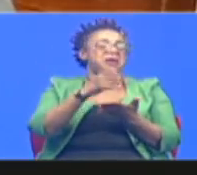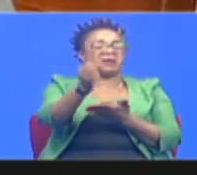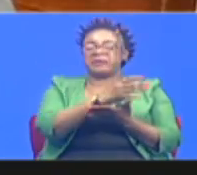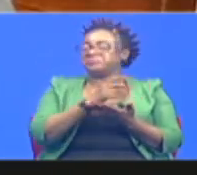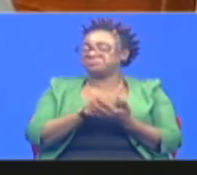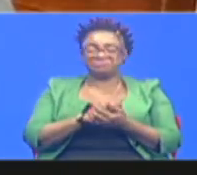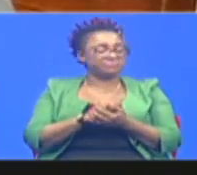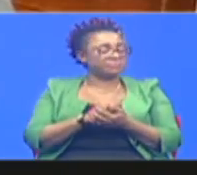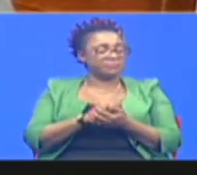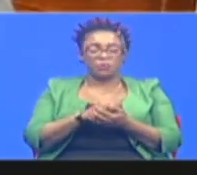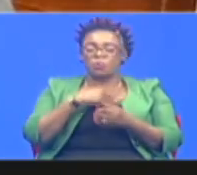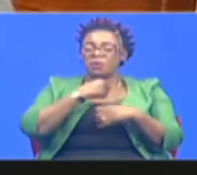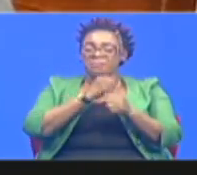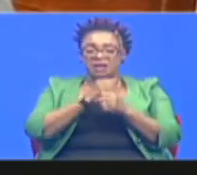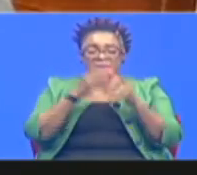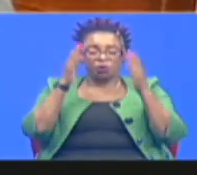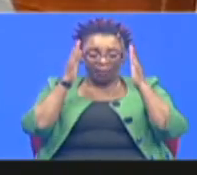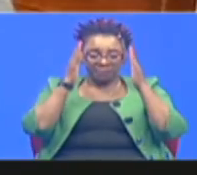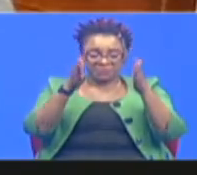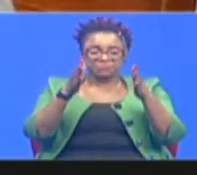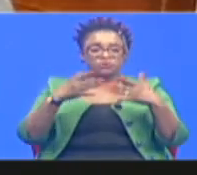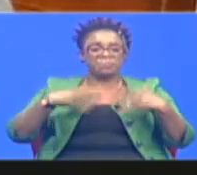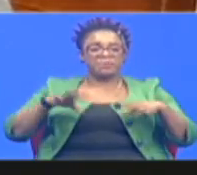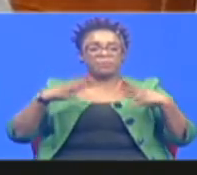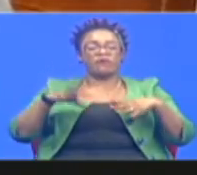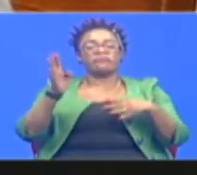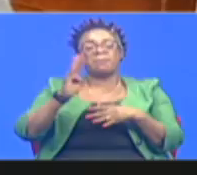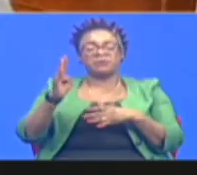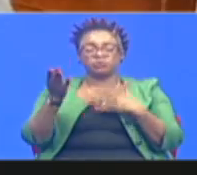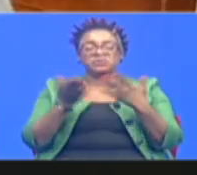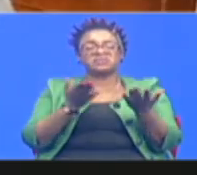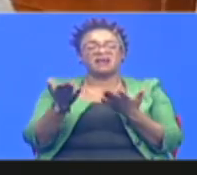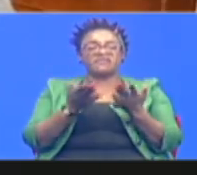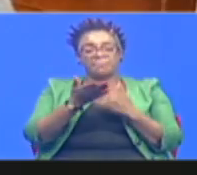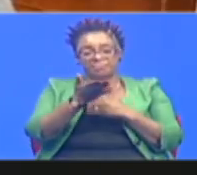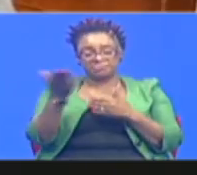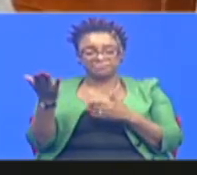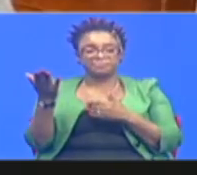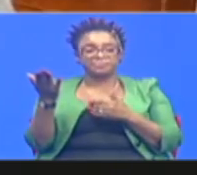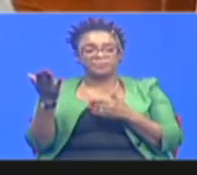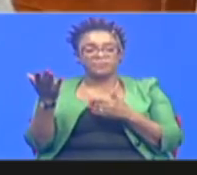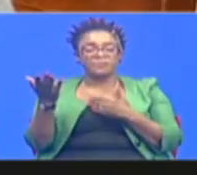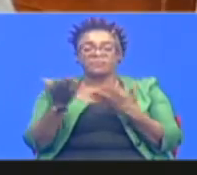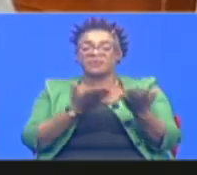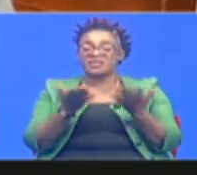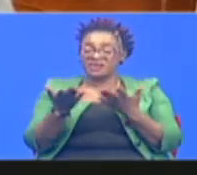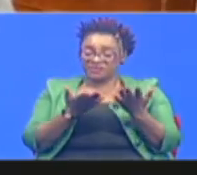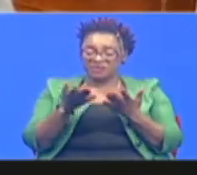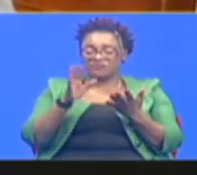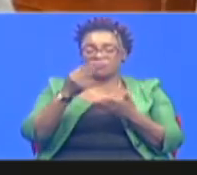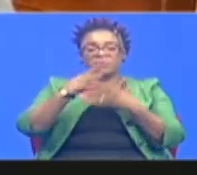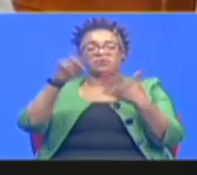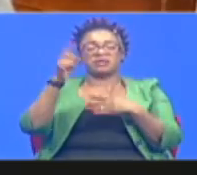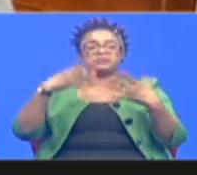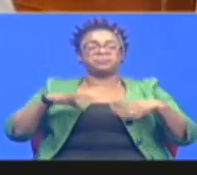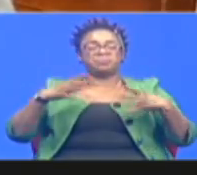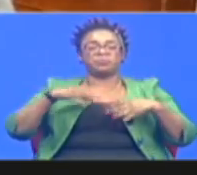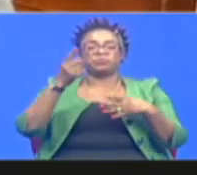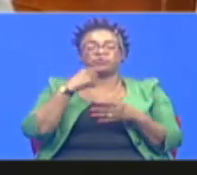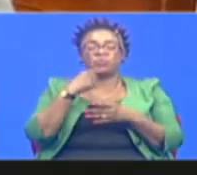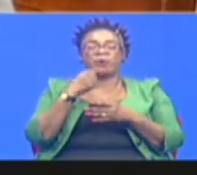We made a commitment to the people of Bomet that we serve them. And service comes from the right people, people who are willing to